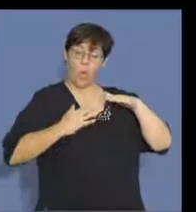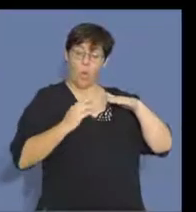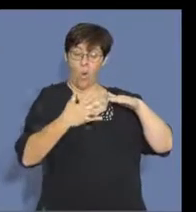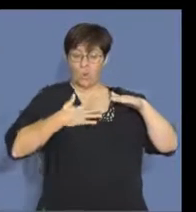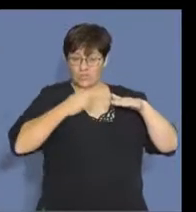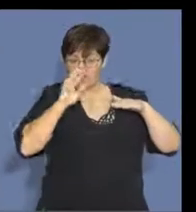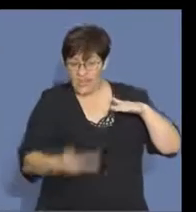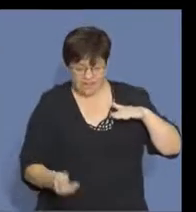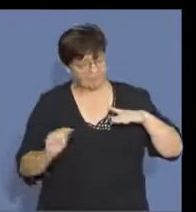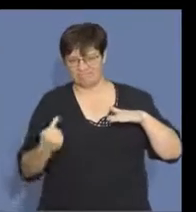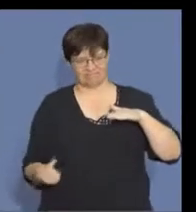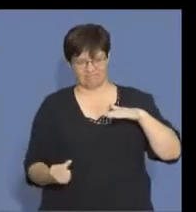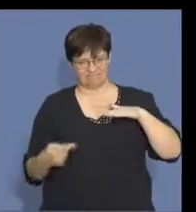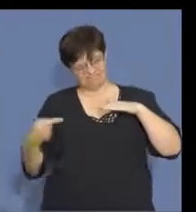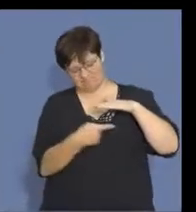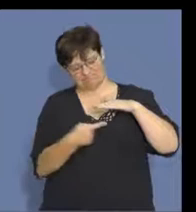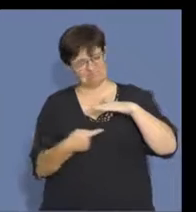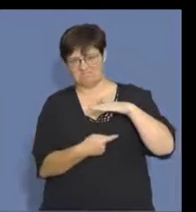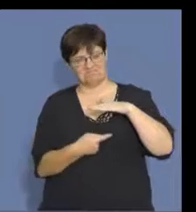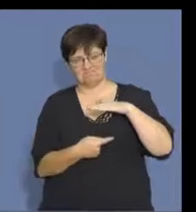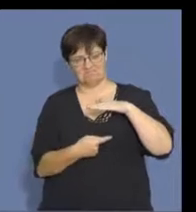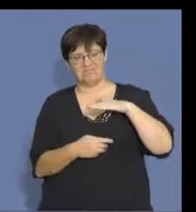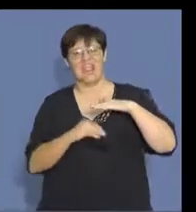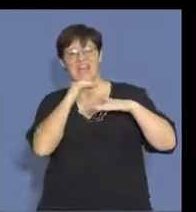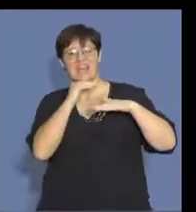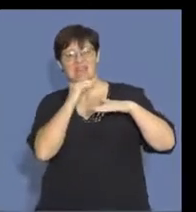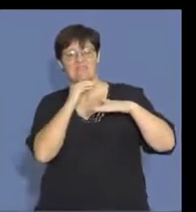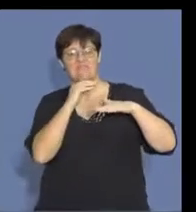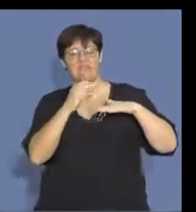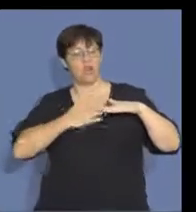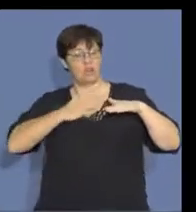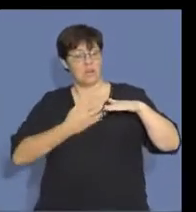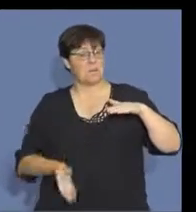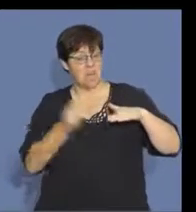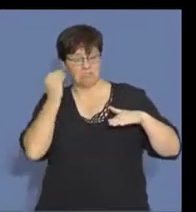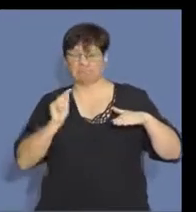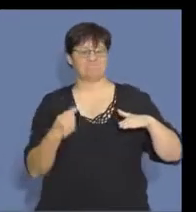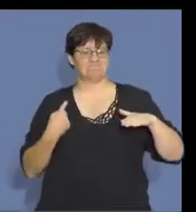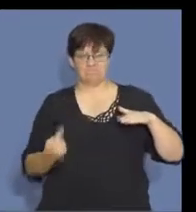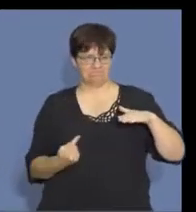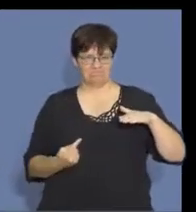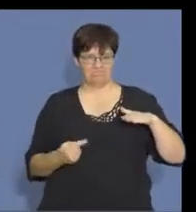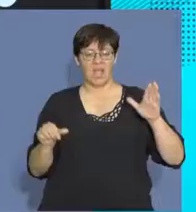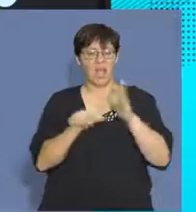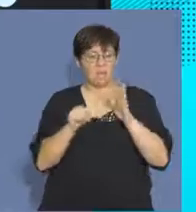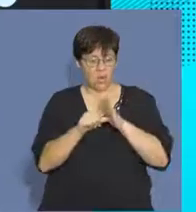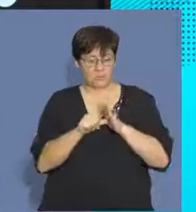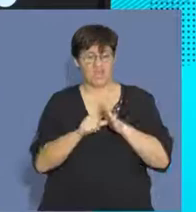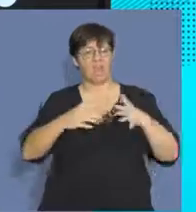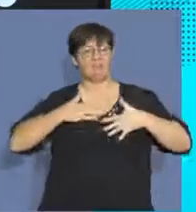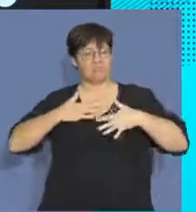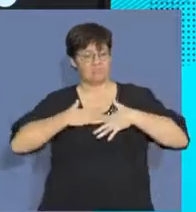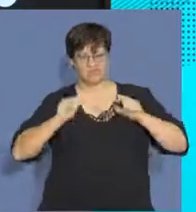means that the seaweed at the bottom does not get enough oxygen. So it cannot carry out an important process of